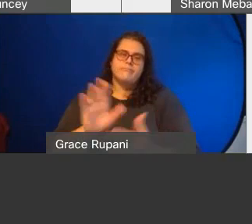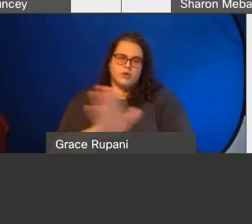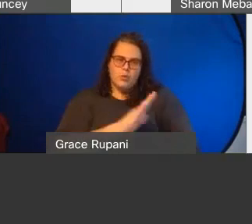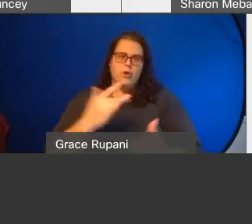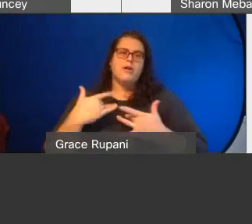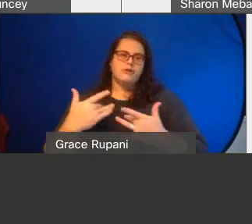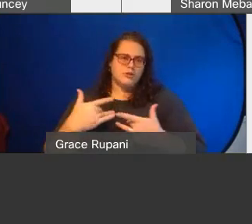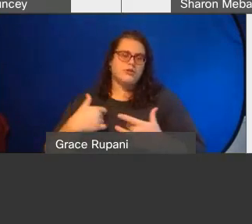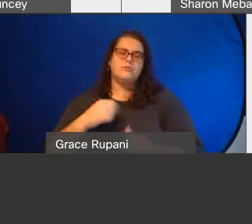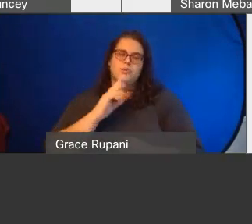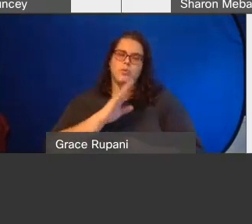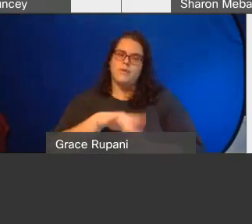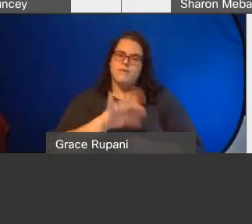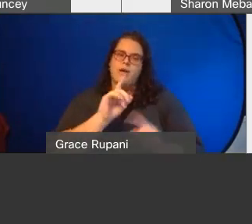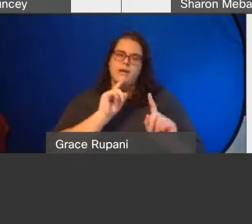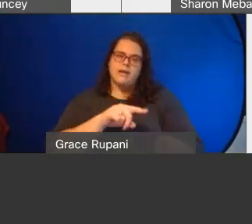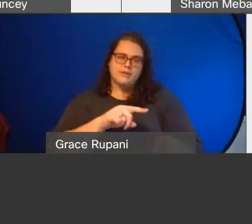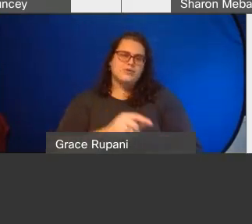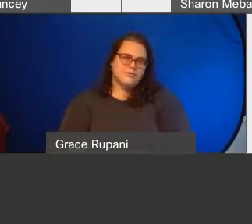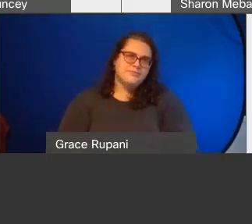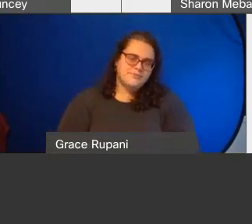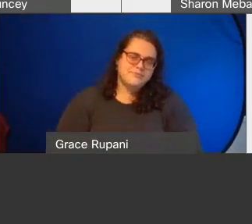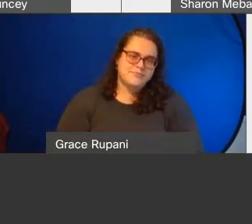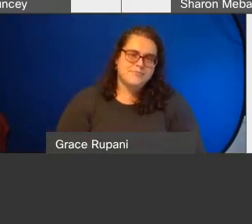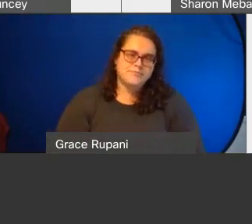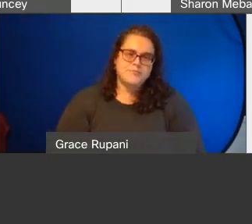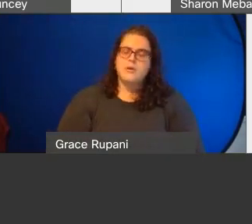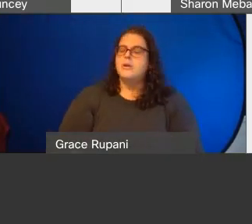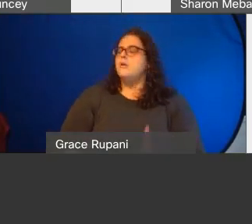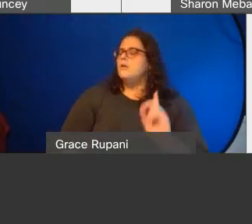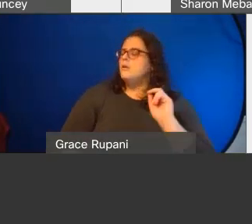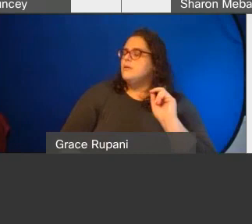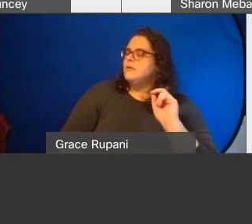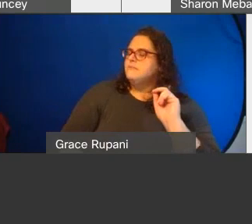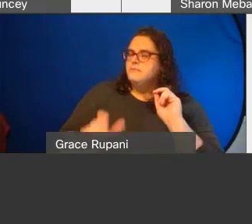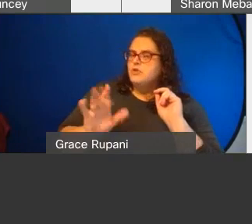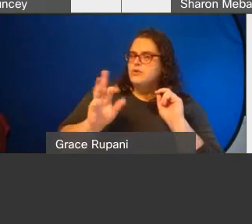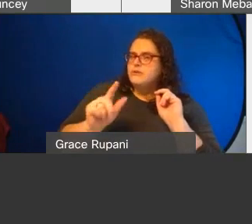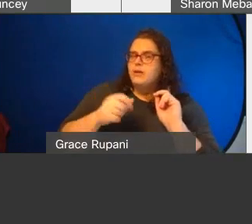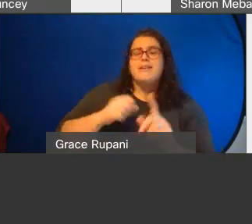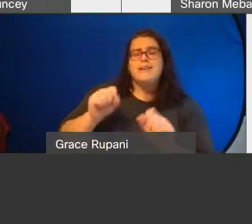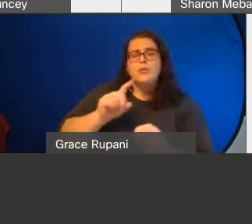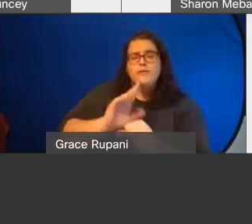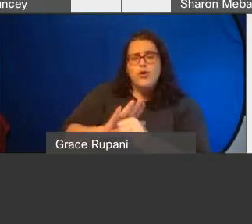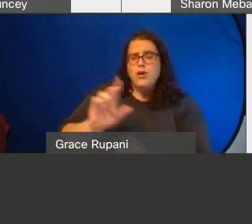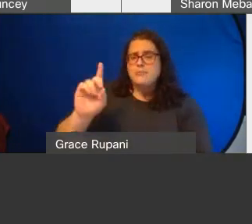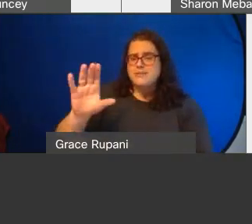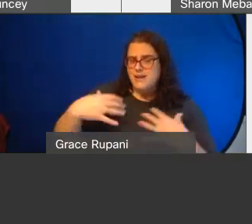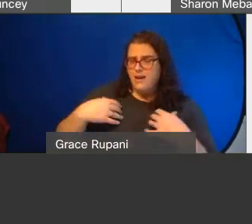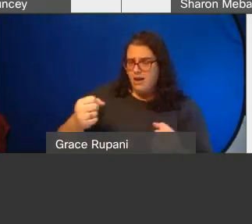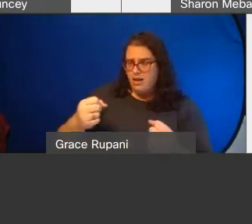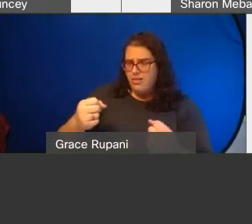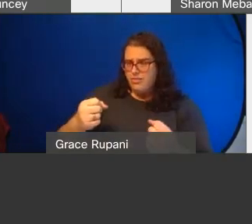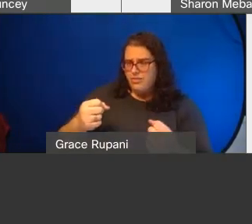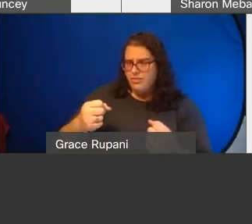Can you confirm if DC Health is recommending that all staff providing